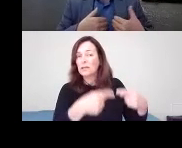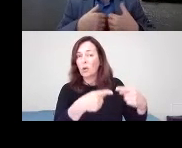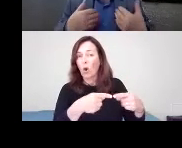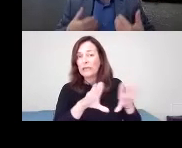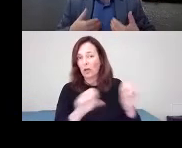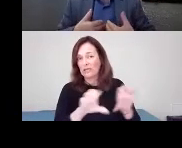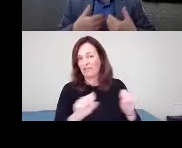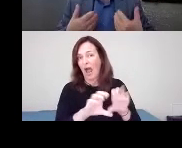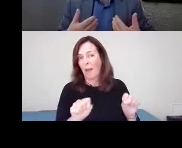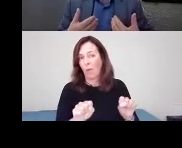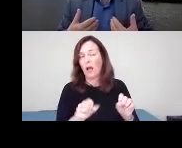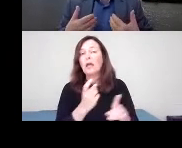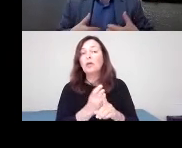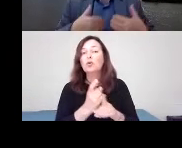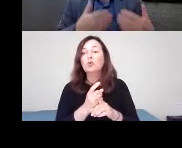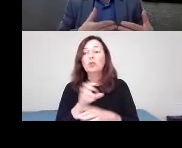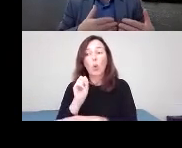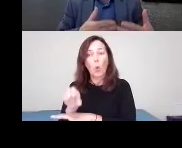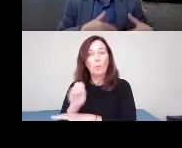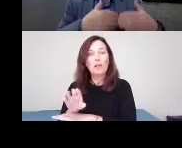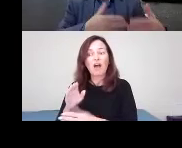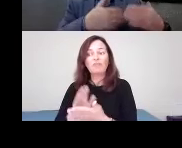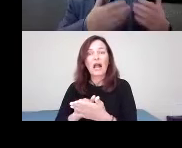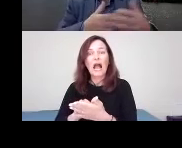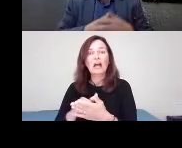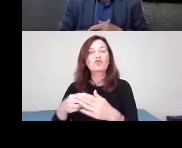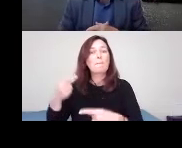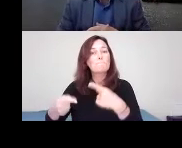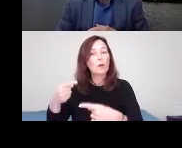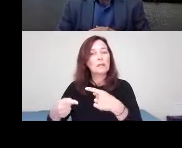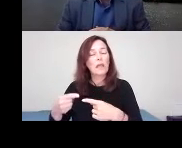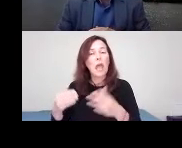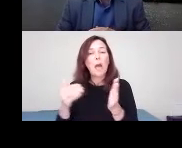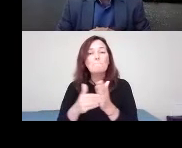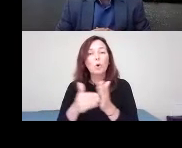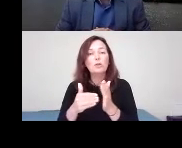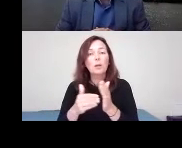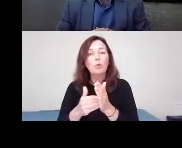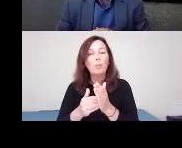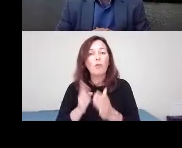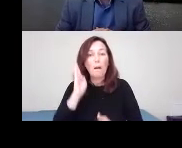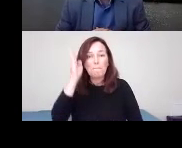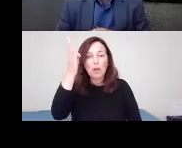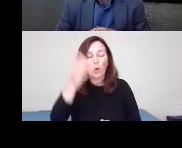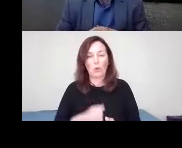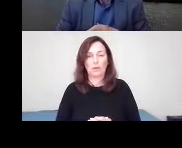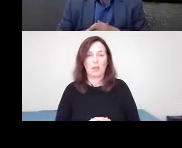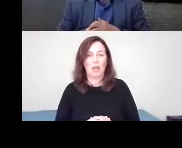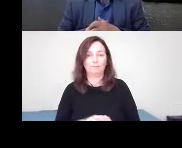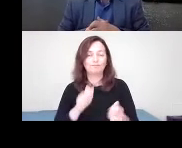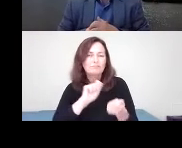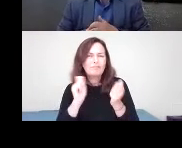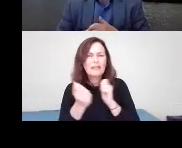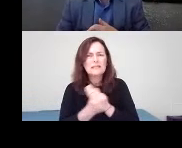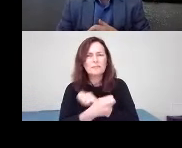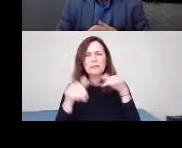changes in the individual behavior, and based to that we can really have the changes in the ways of working and then finding the better tools how